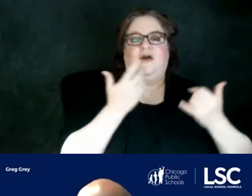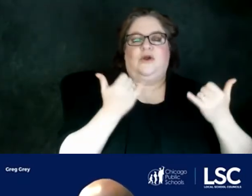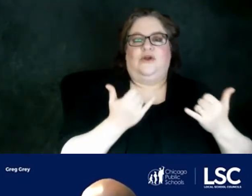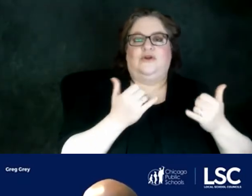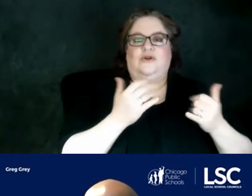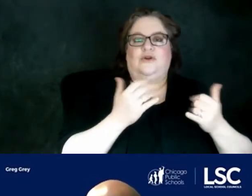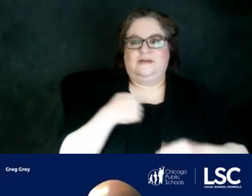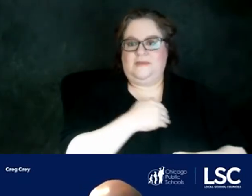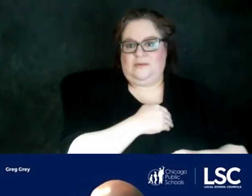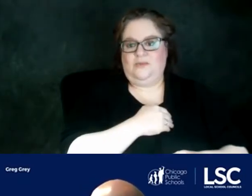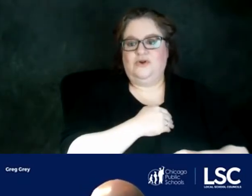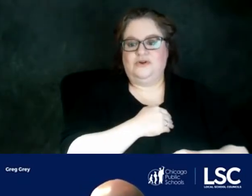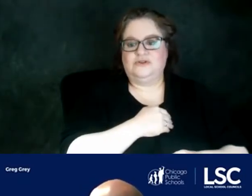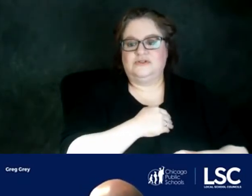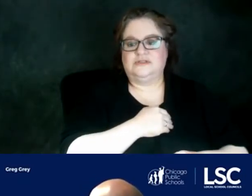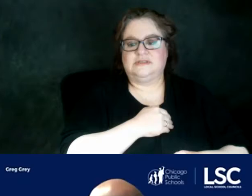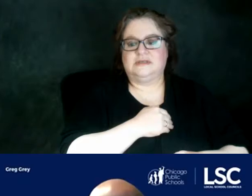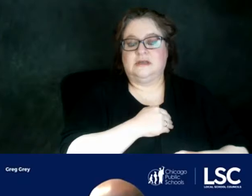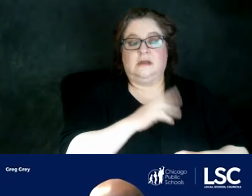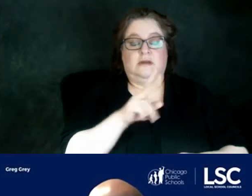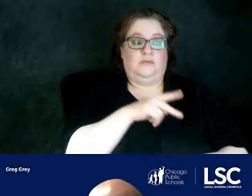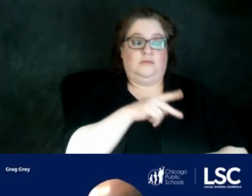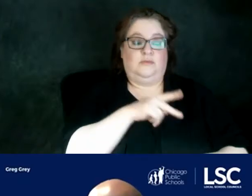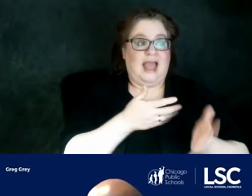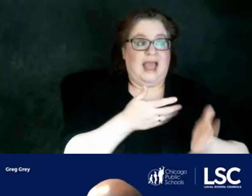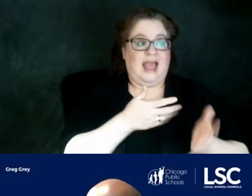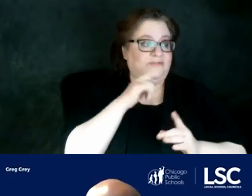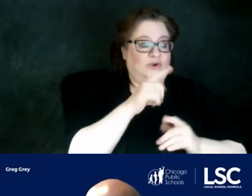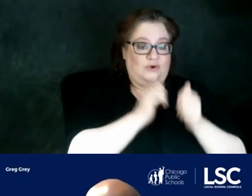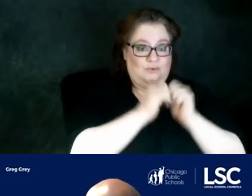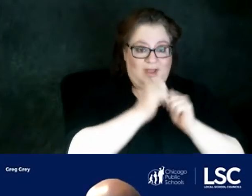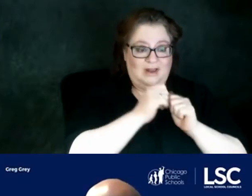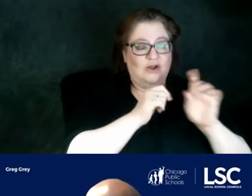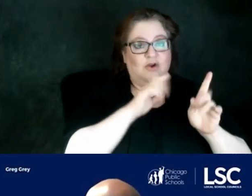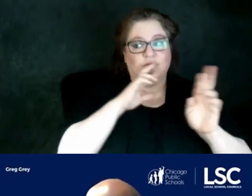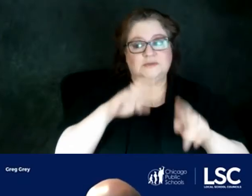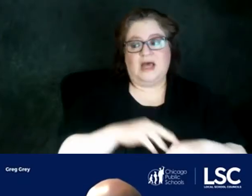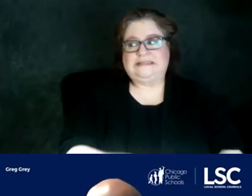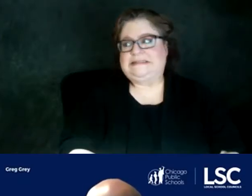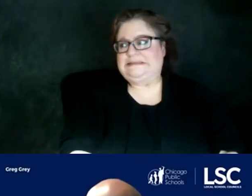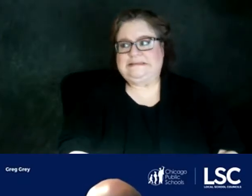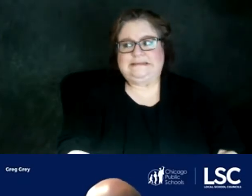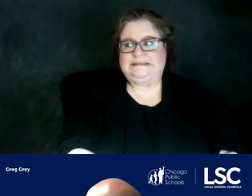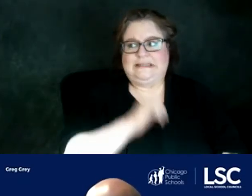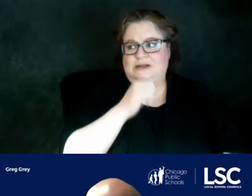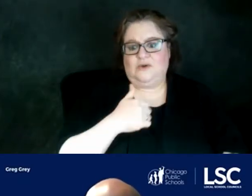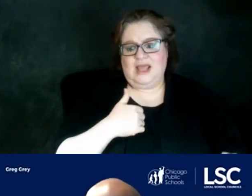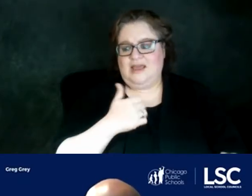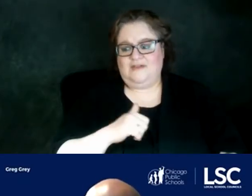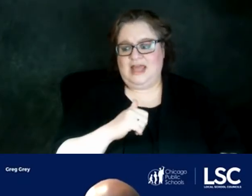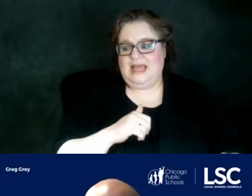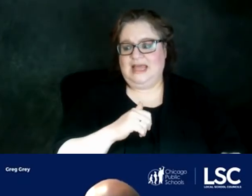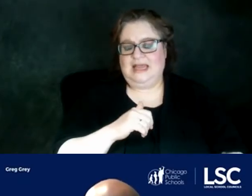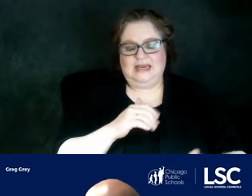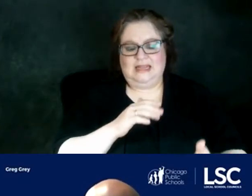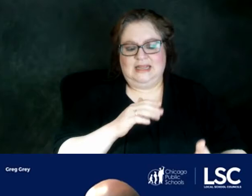members, I personally asked her to run, and her response was, I don't have any career